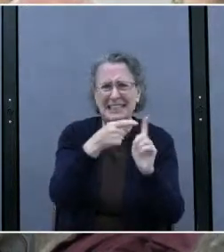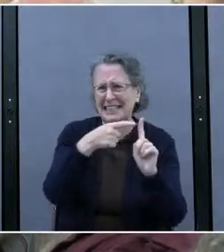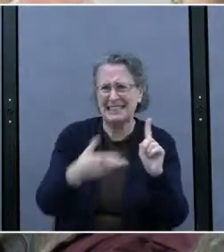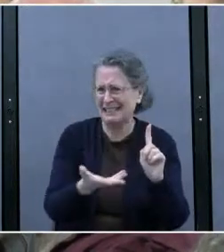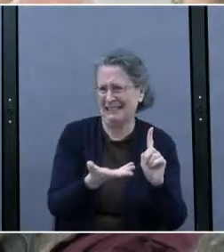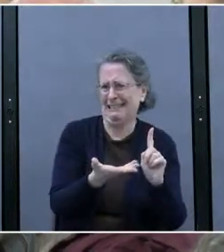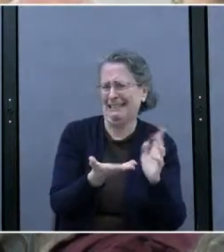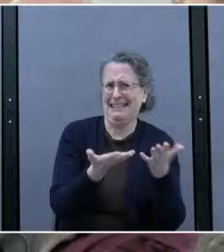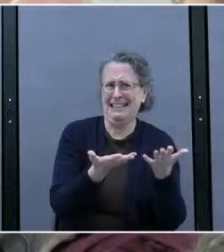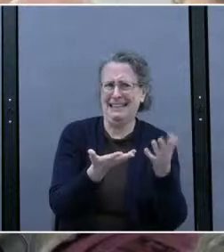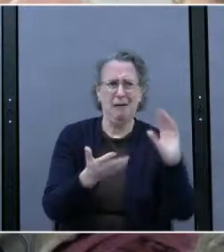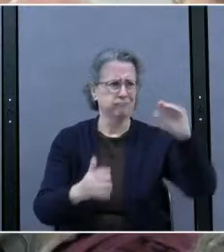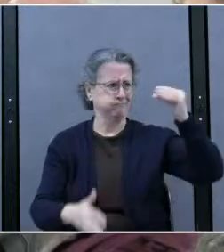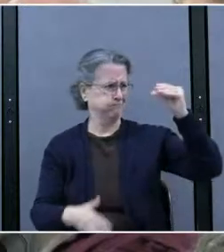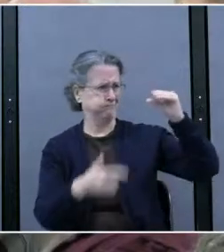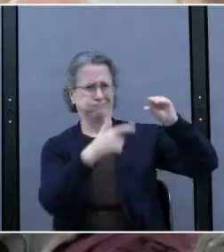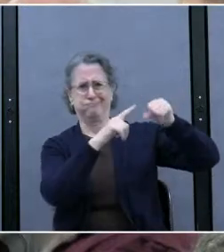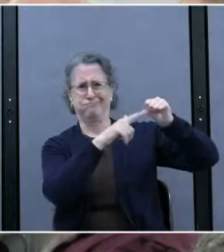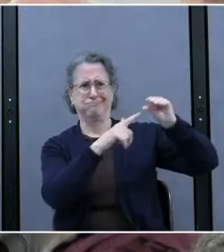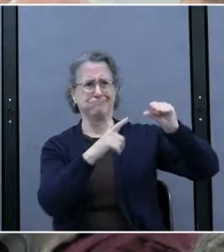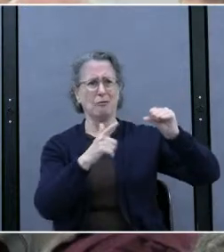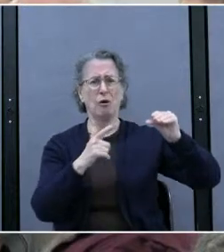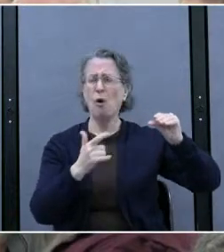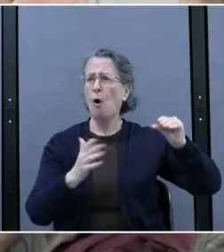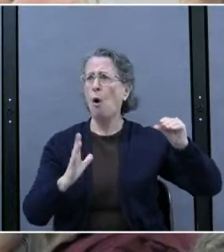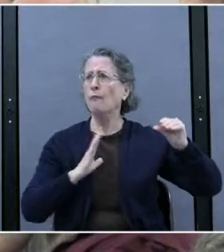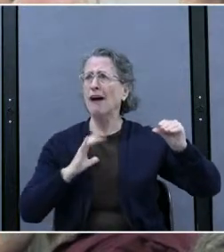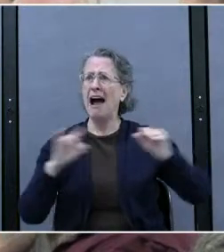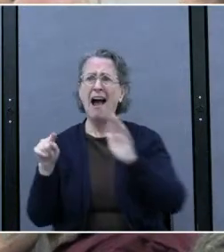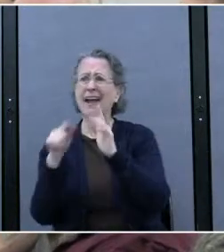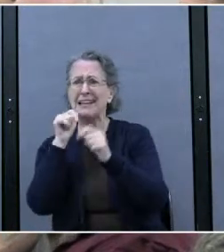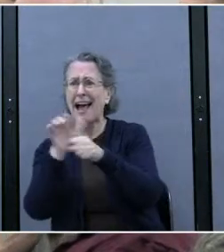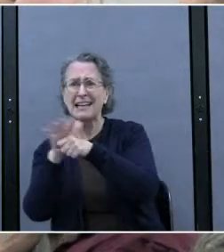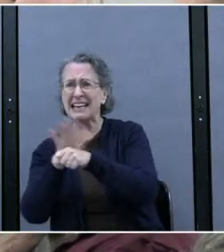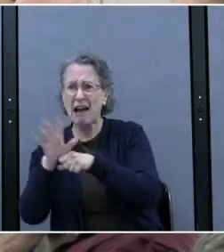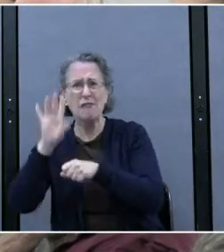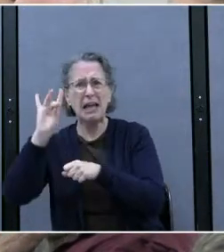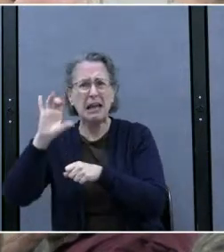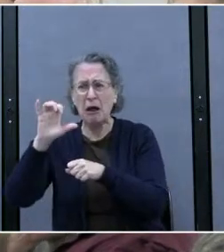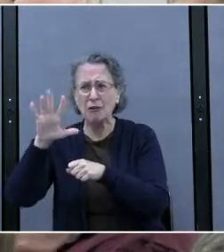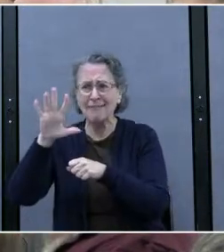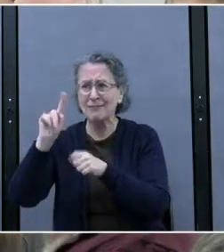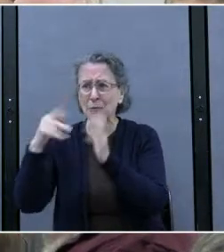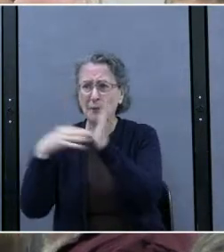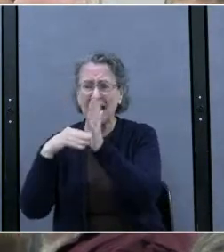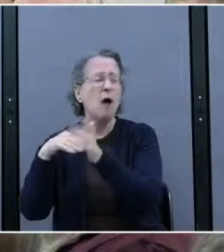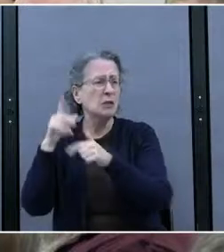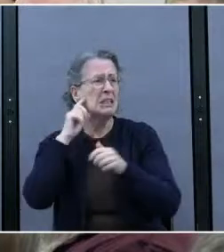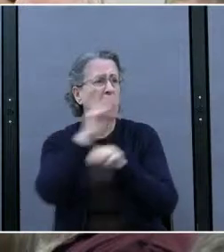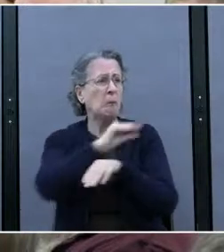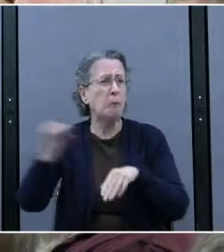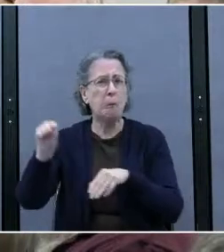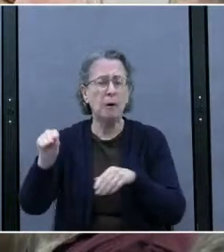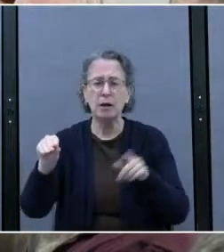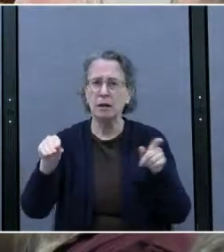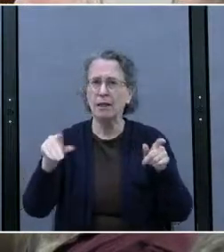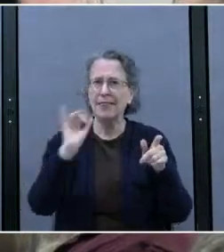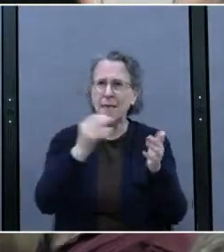balance that it'll be okay that we have a negative 851,000 if we deficit spend? Does that make sense?